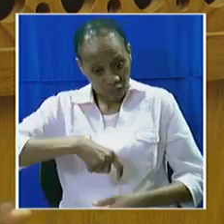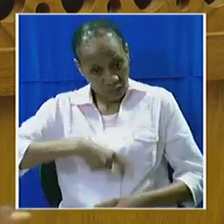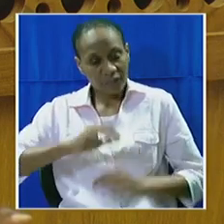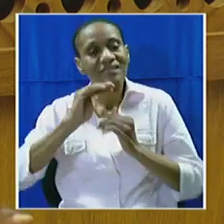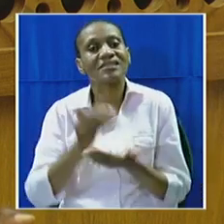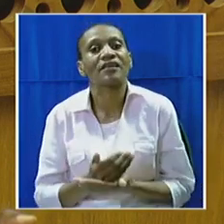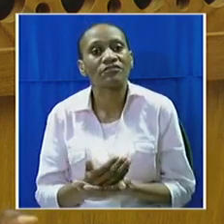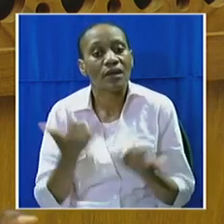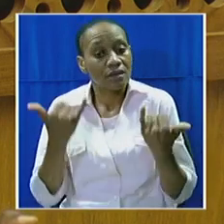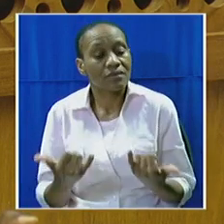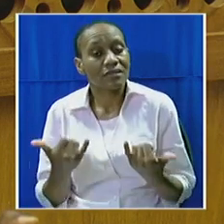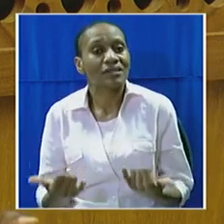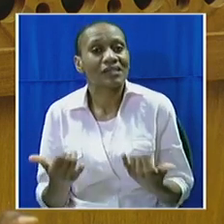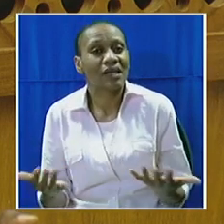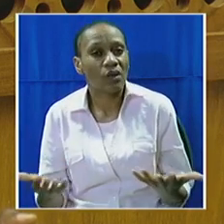this kind of